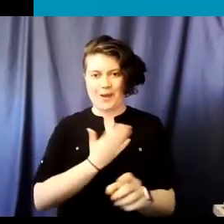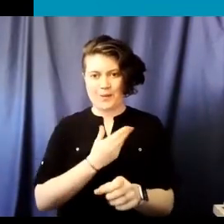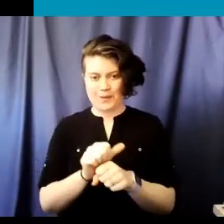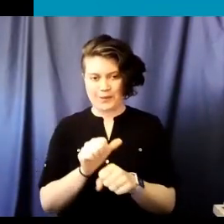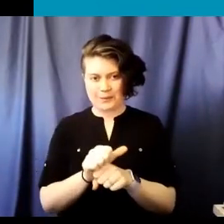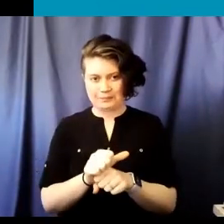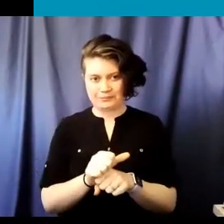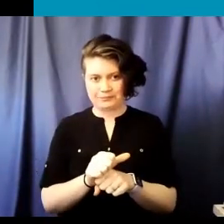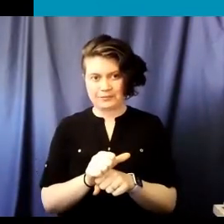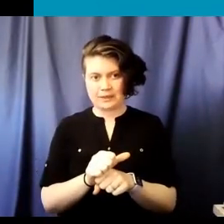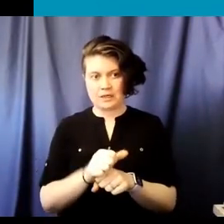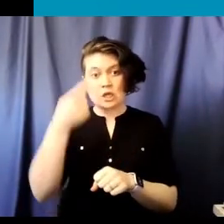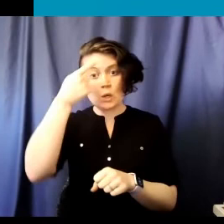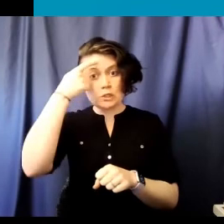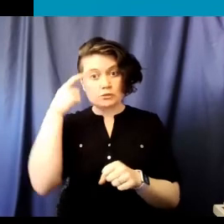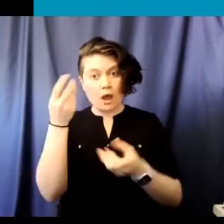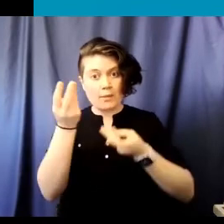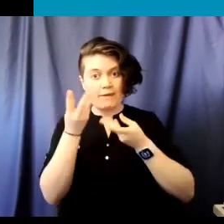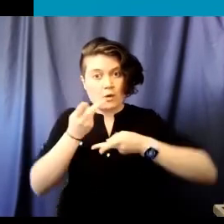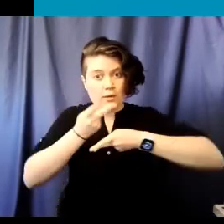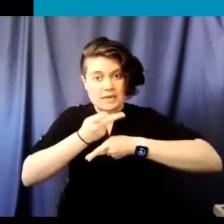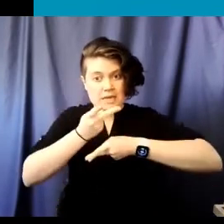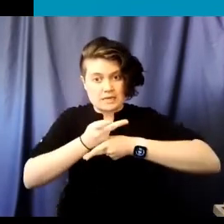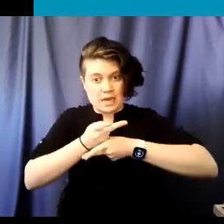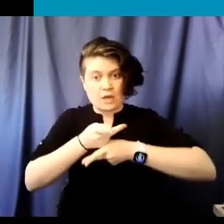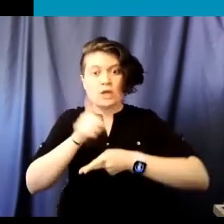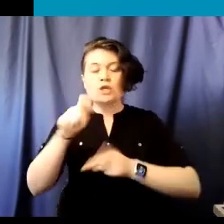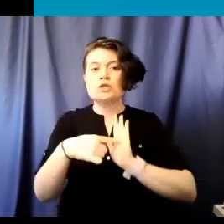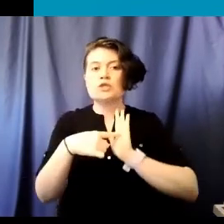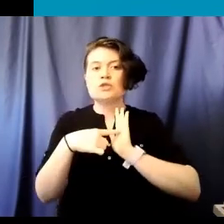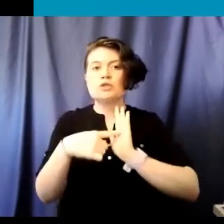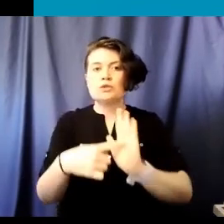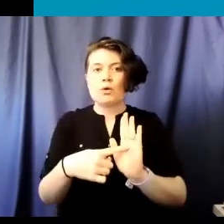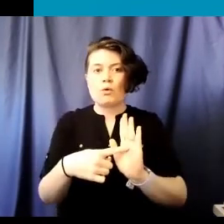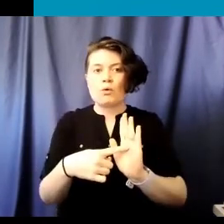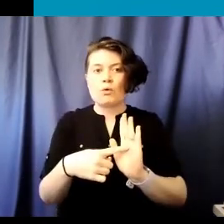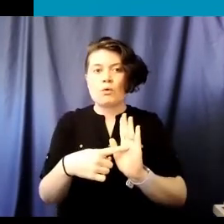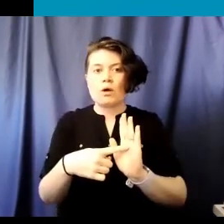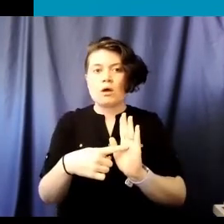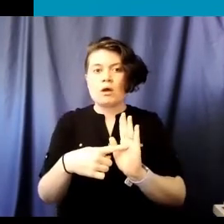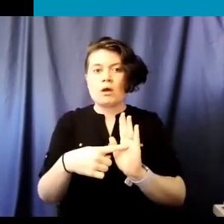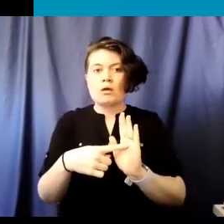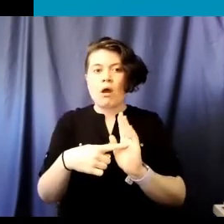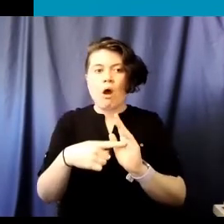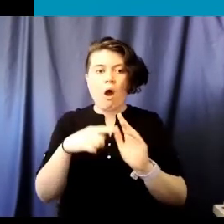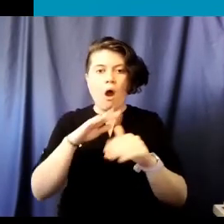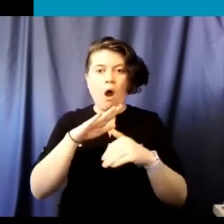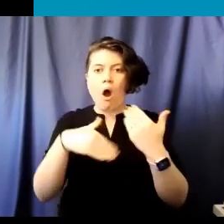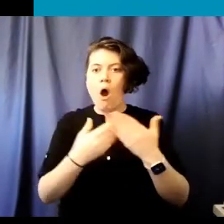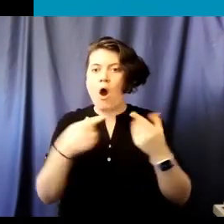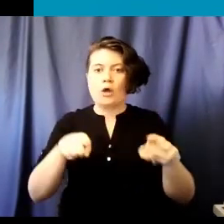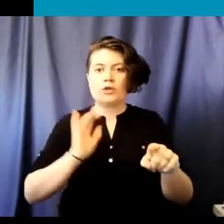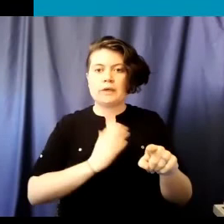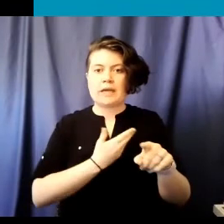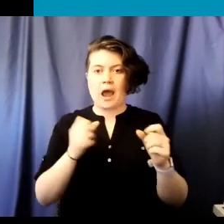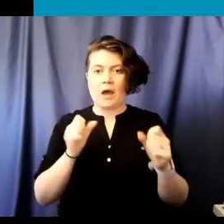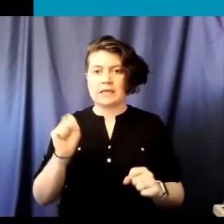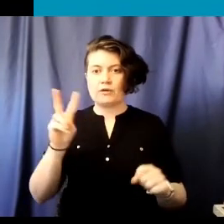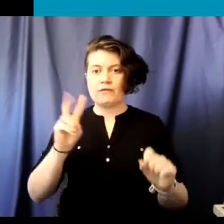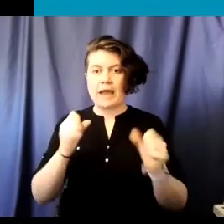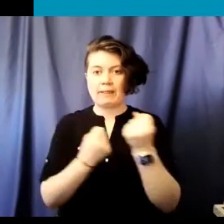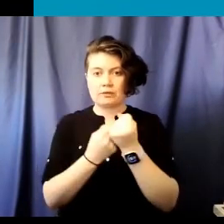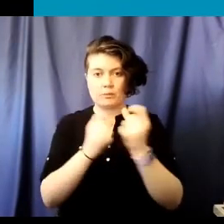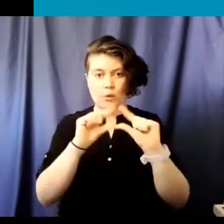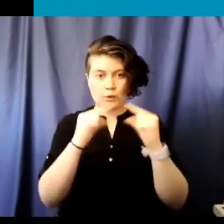Trauma-informed care should be reflected throughout the sexual violence support group because it is an